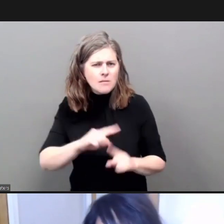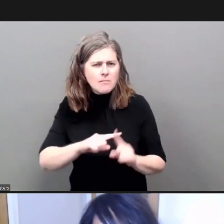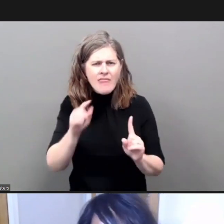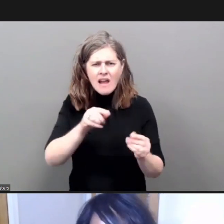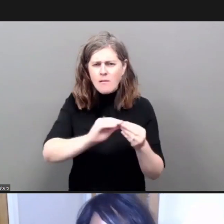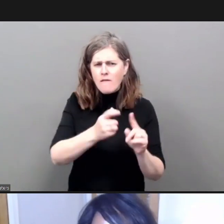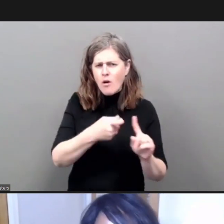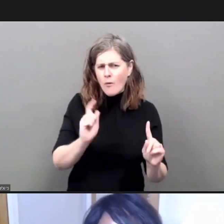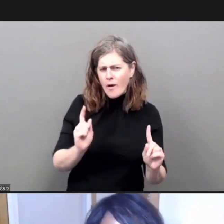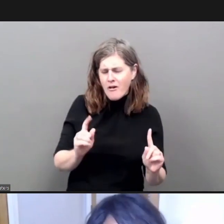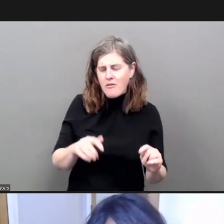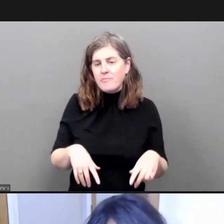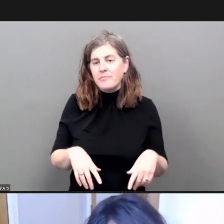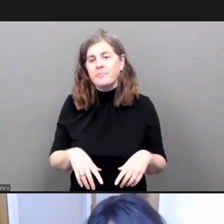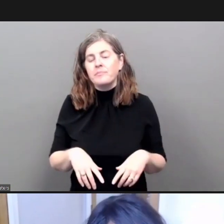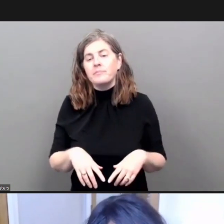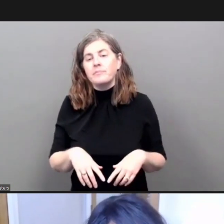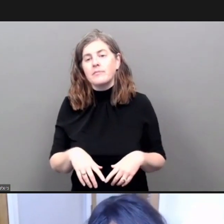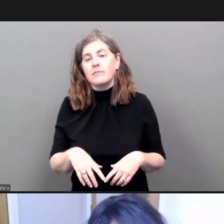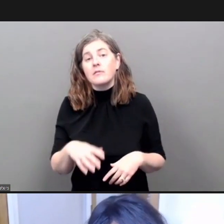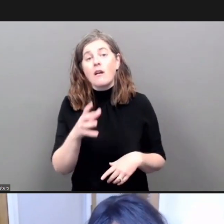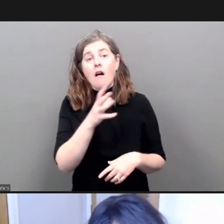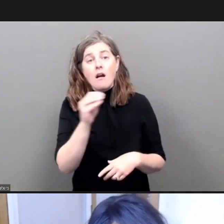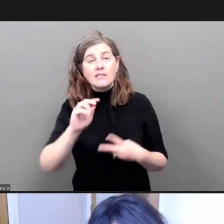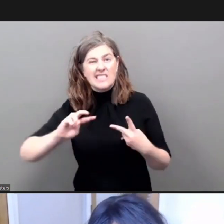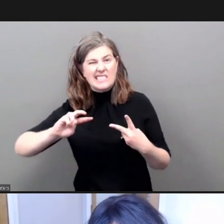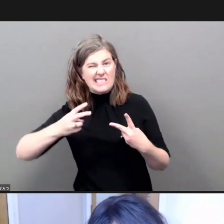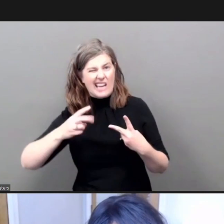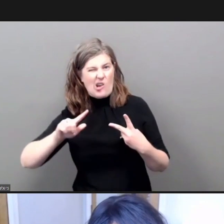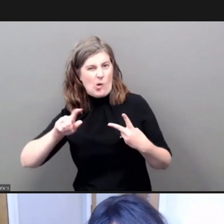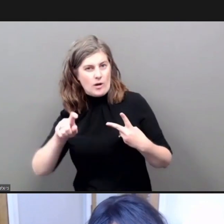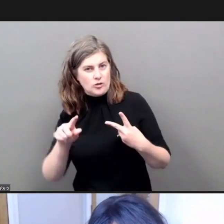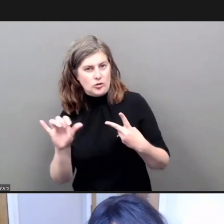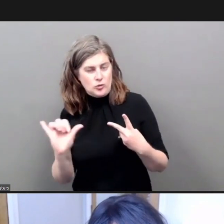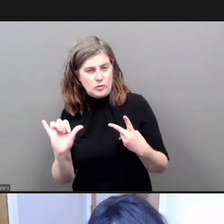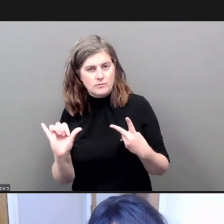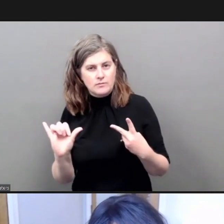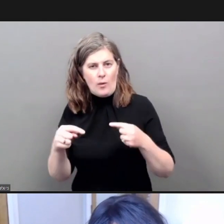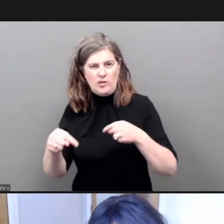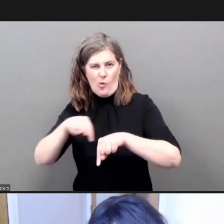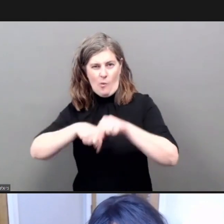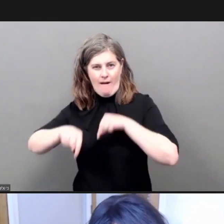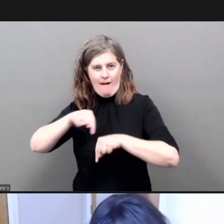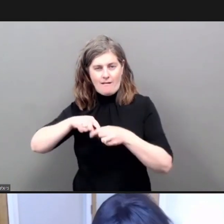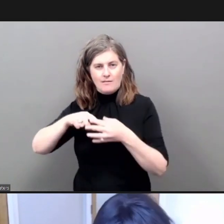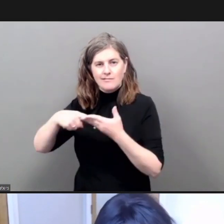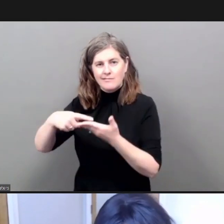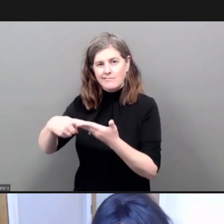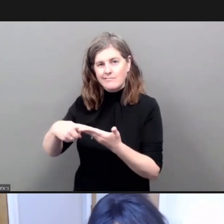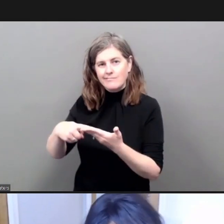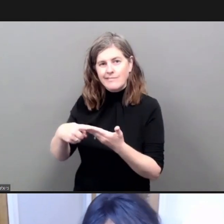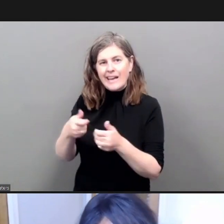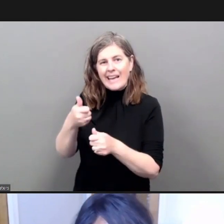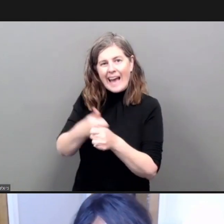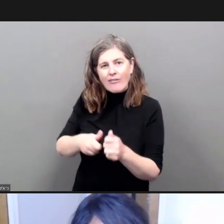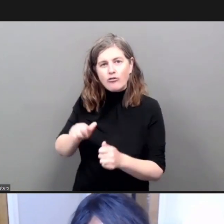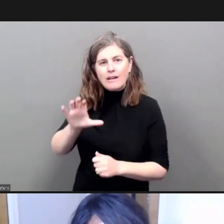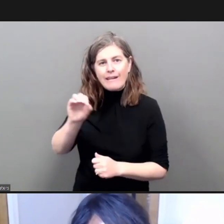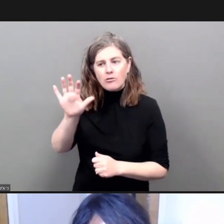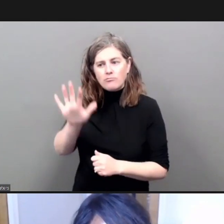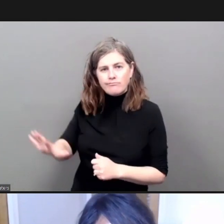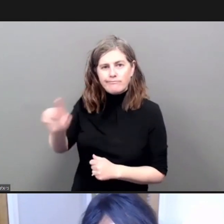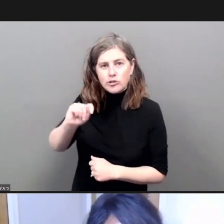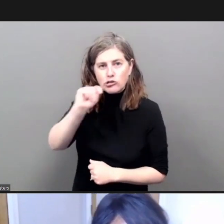from. And then a second question, I wanted to go back to the every county is in turquoise. And so from